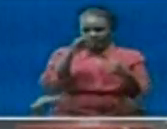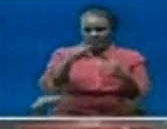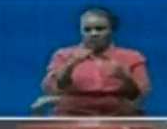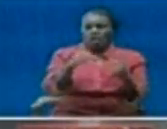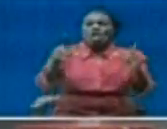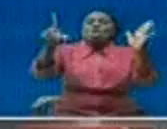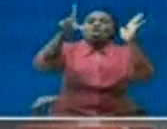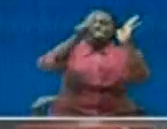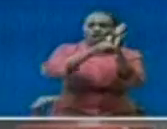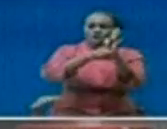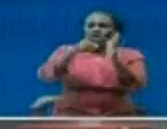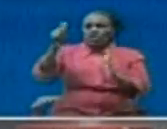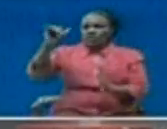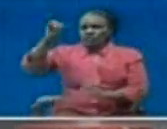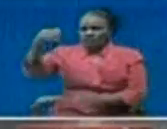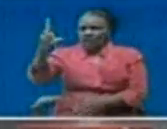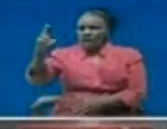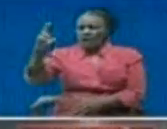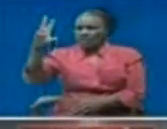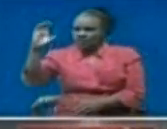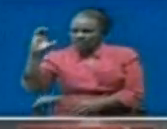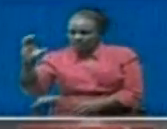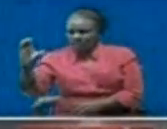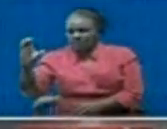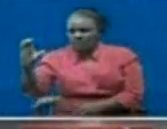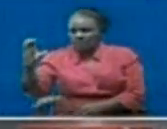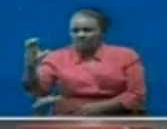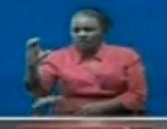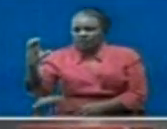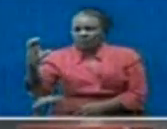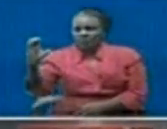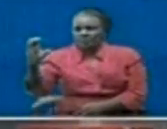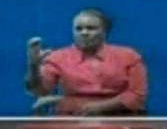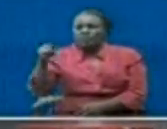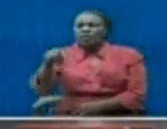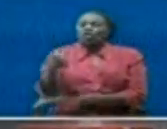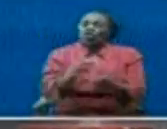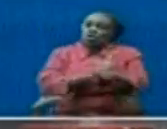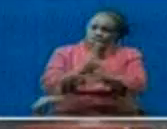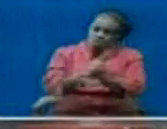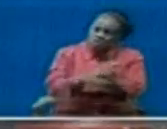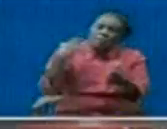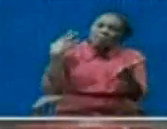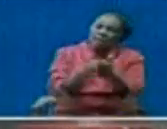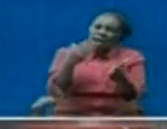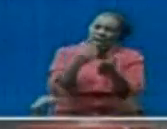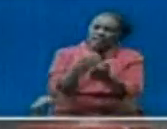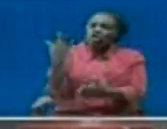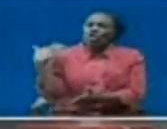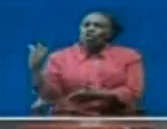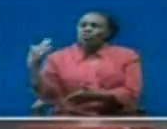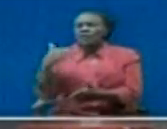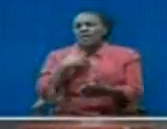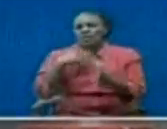Kenyan law, a TJRC Act, that gave us the commission led by Bethwell Kiplagat. Mm-hmm. We spent money and went and documented and listened